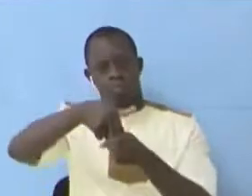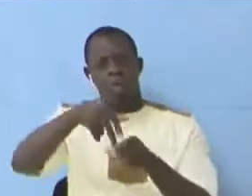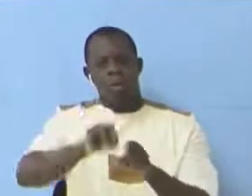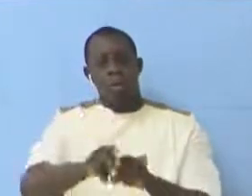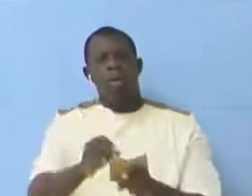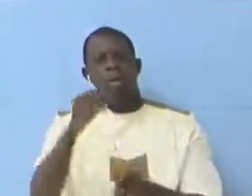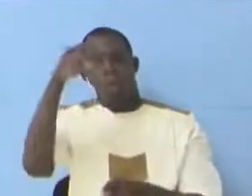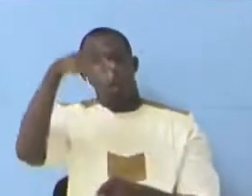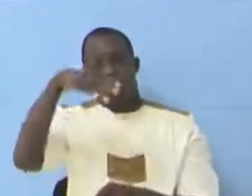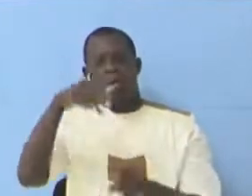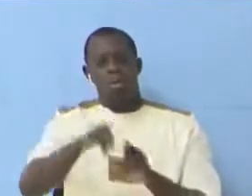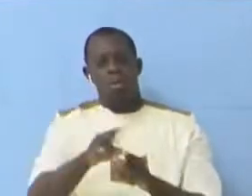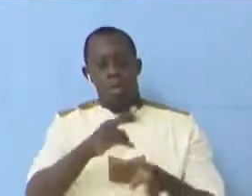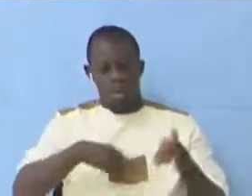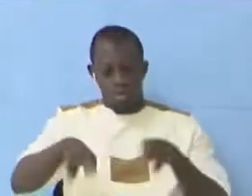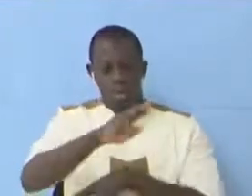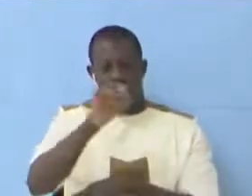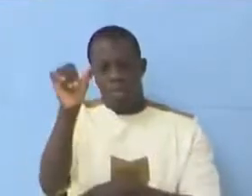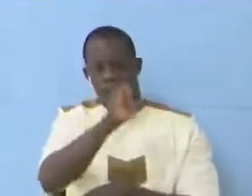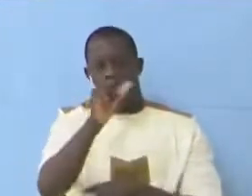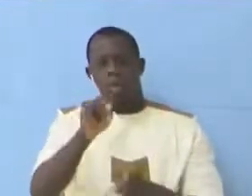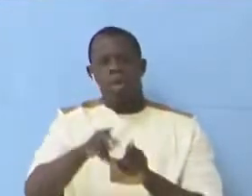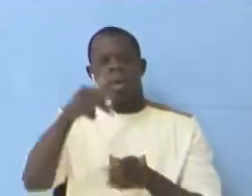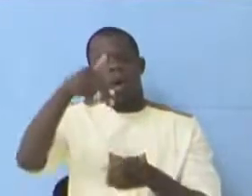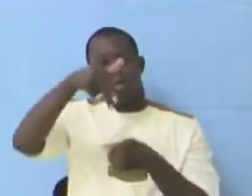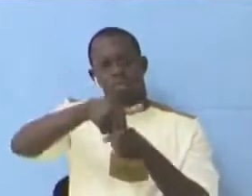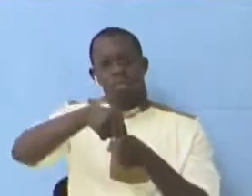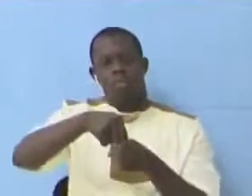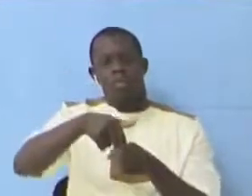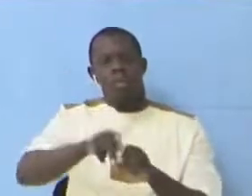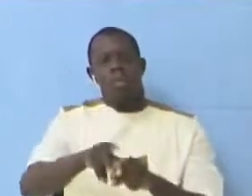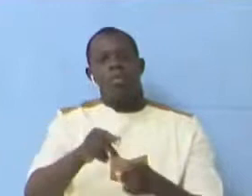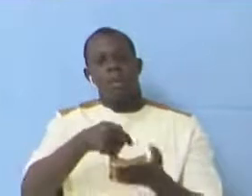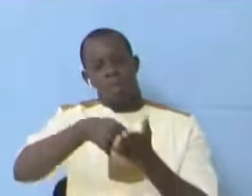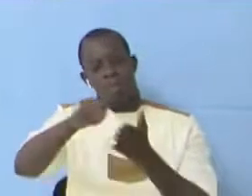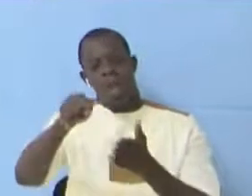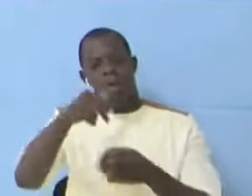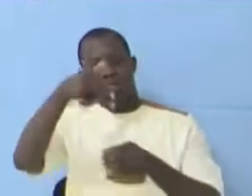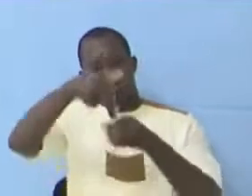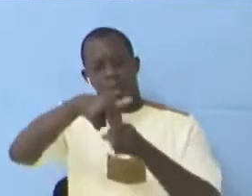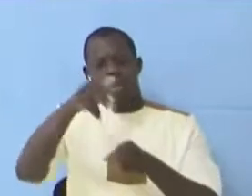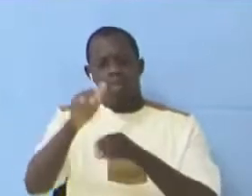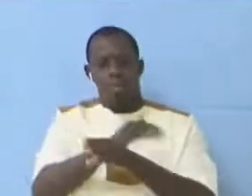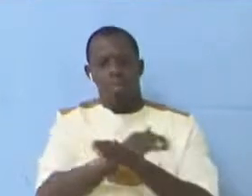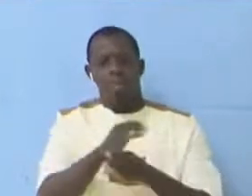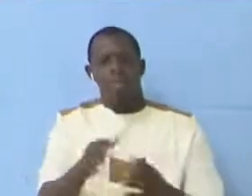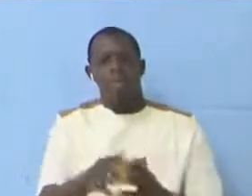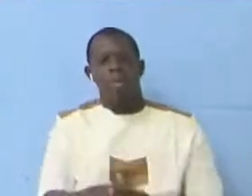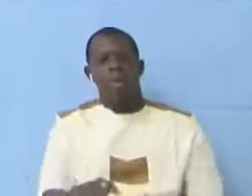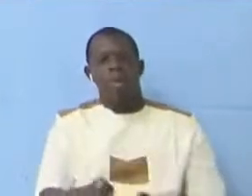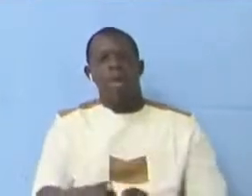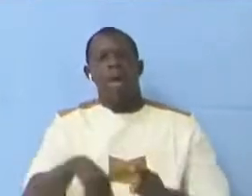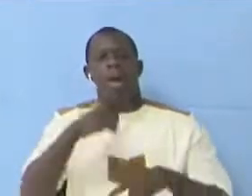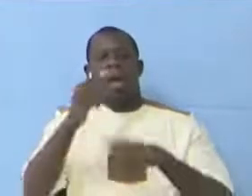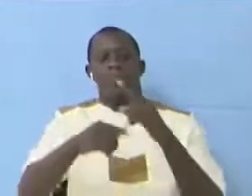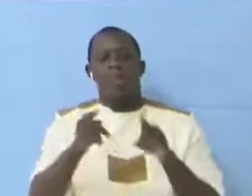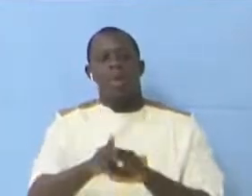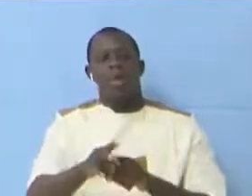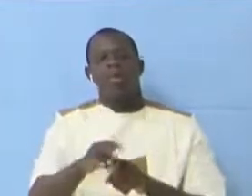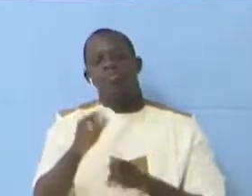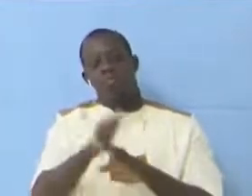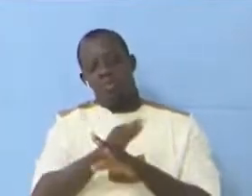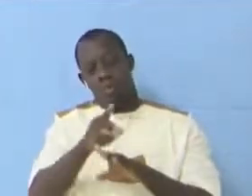Then I returned to the petrol station by fuel. Whilst there, Nuru Seka called